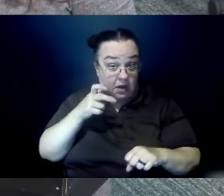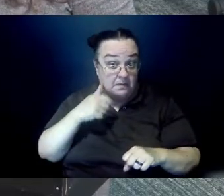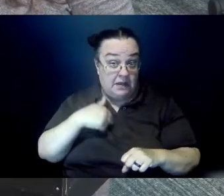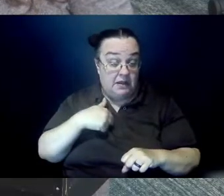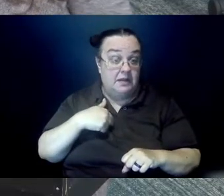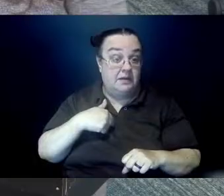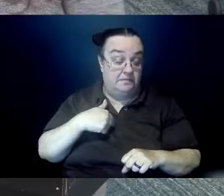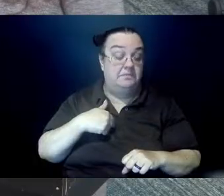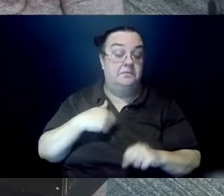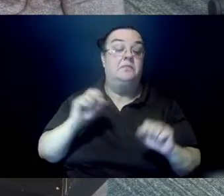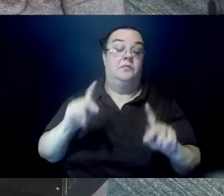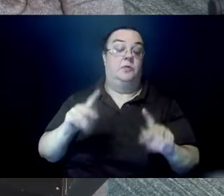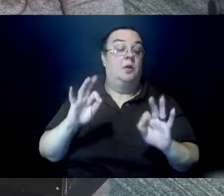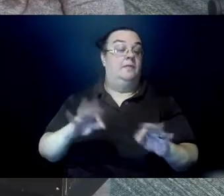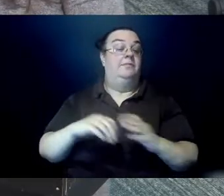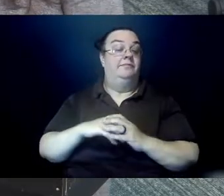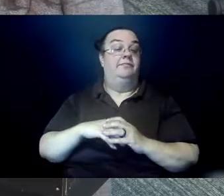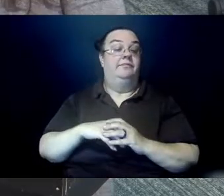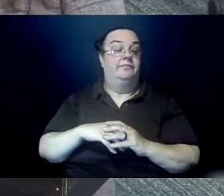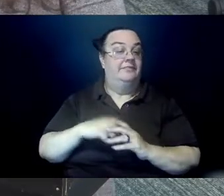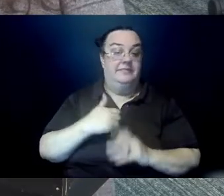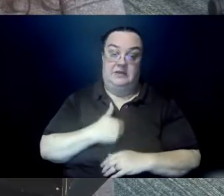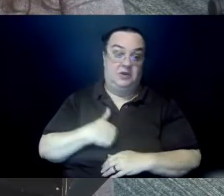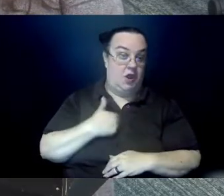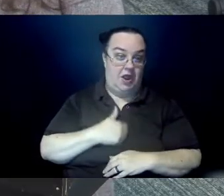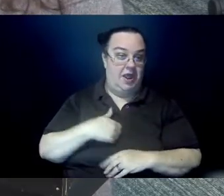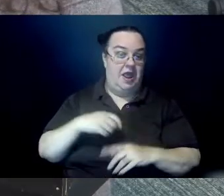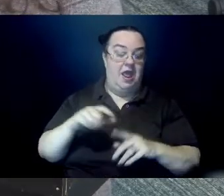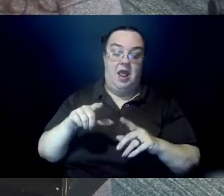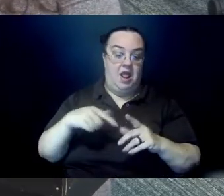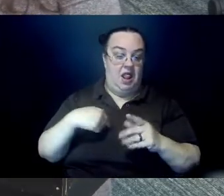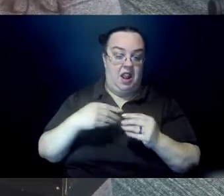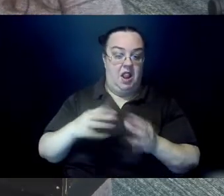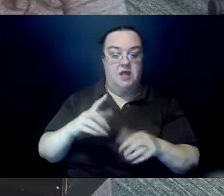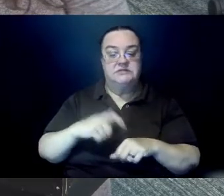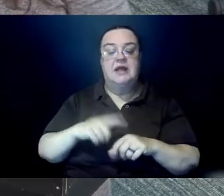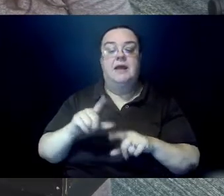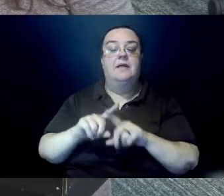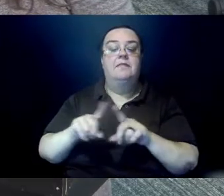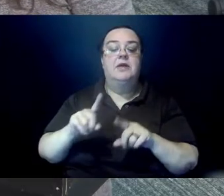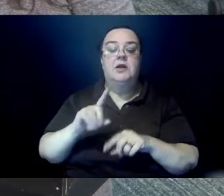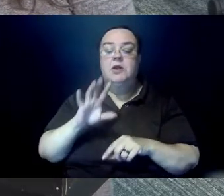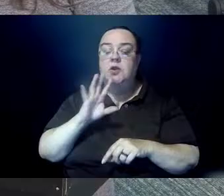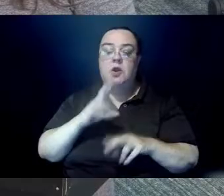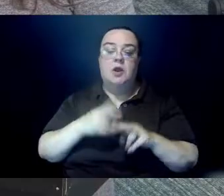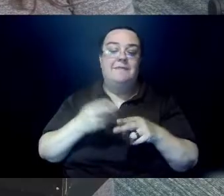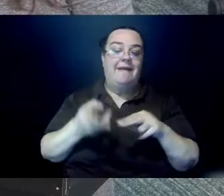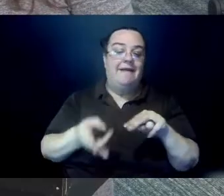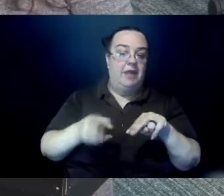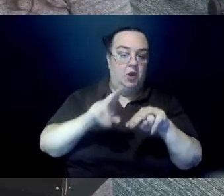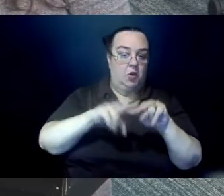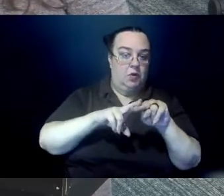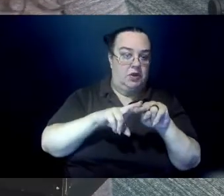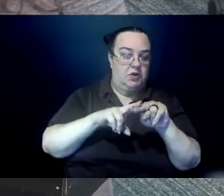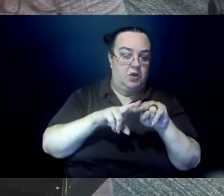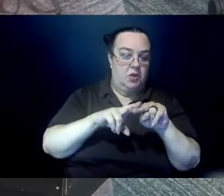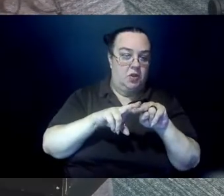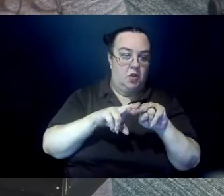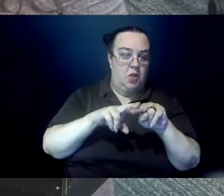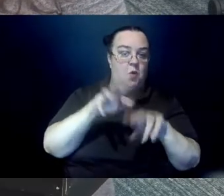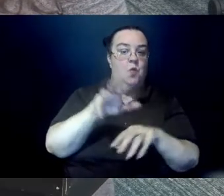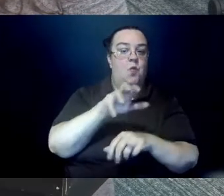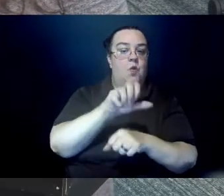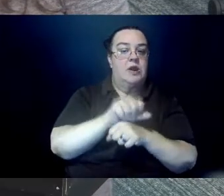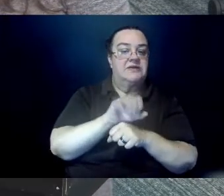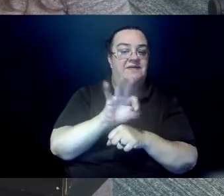It's back? Okay. I'm sorry, I also lost time. About an increase in the reservation fees for